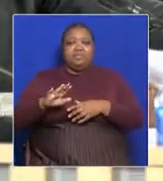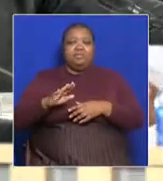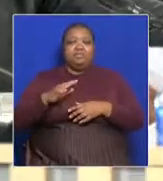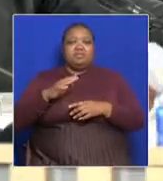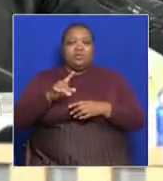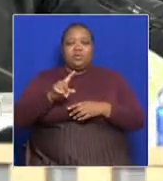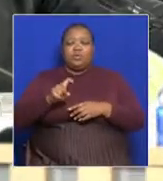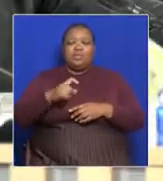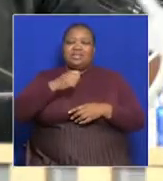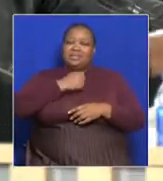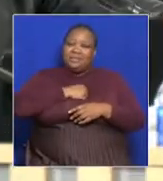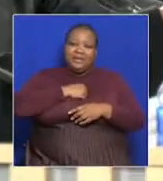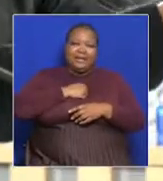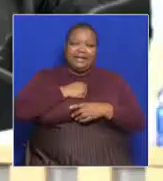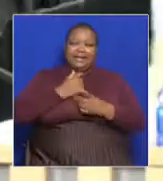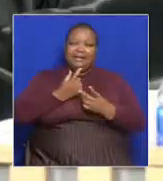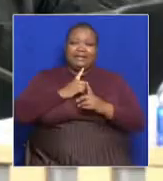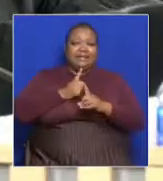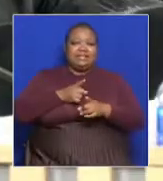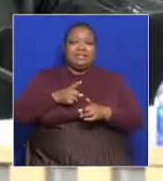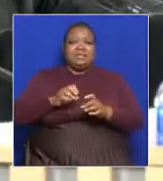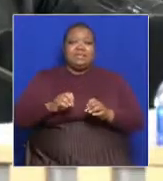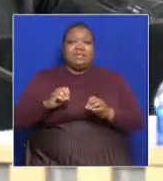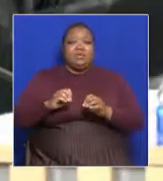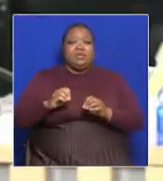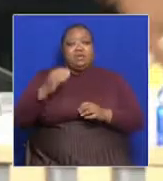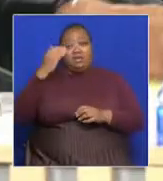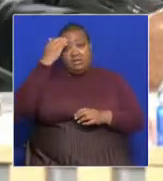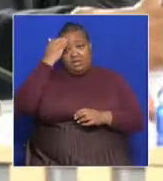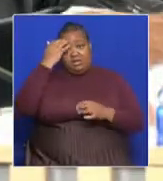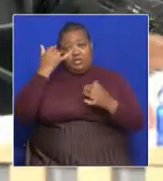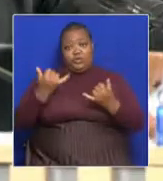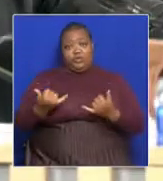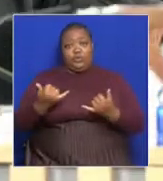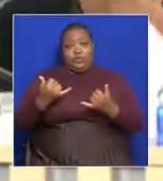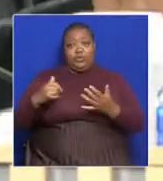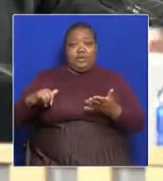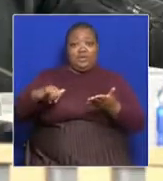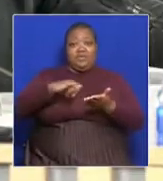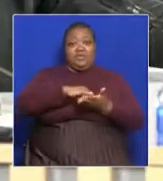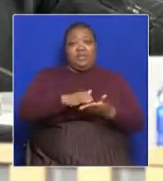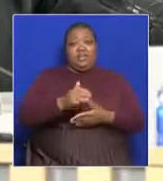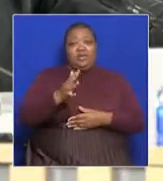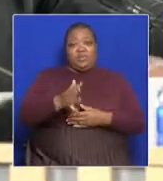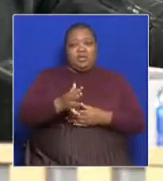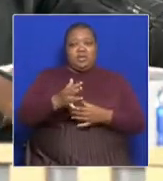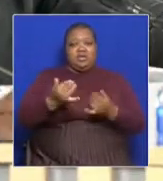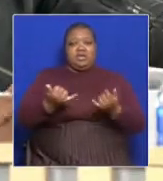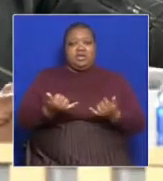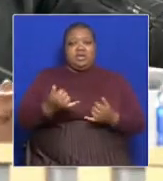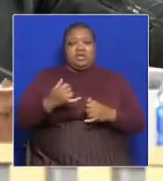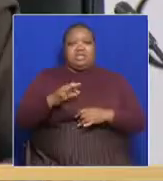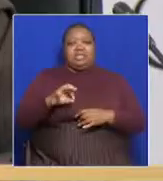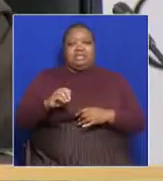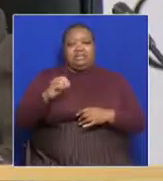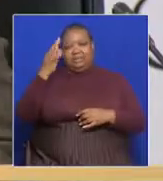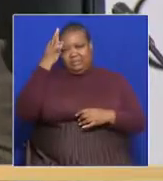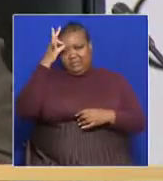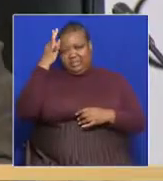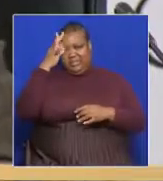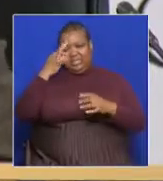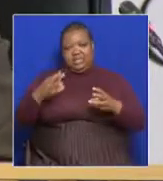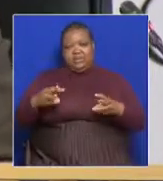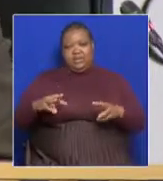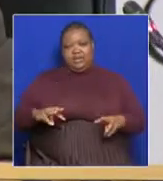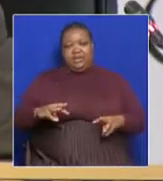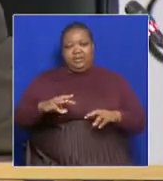I know you have to catch a flight later today. Yes. So I don't want us to waste 30 minutes dealing with issues in a nutshell,